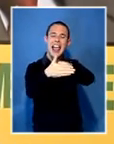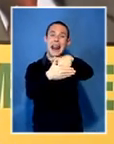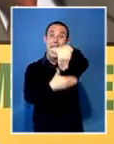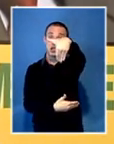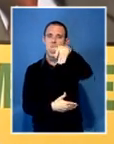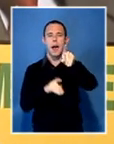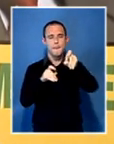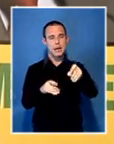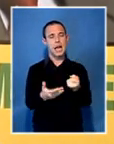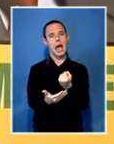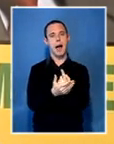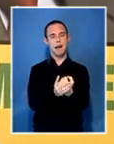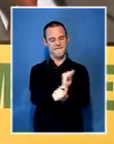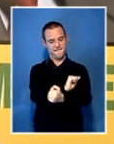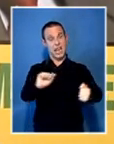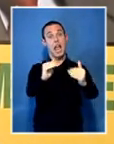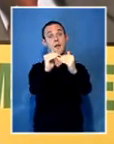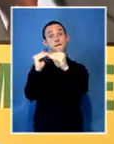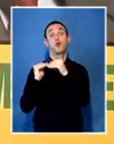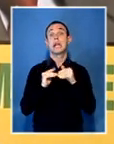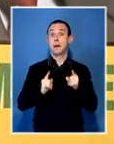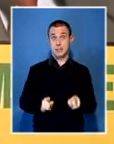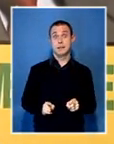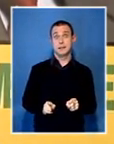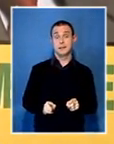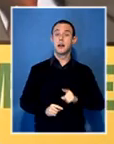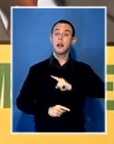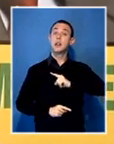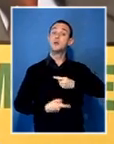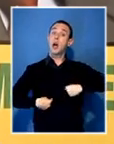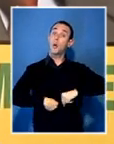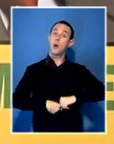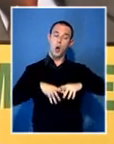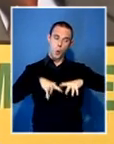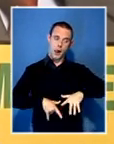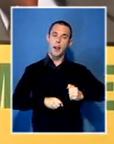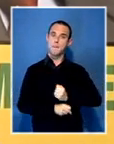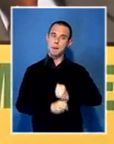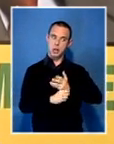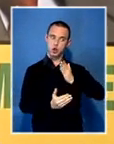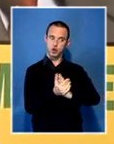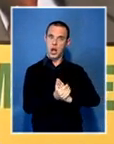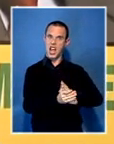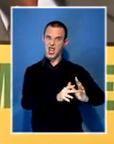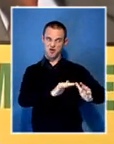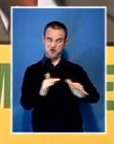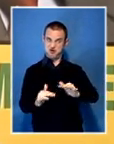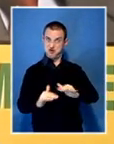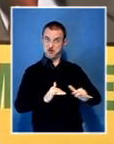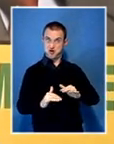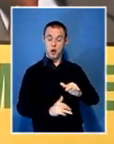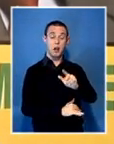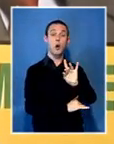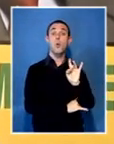the ANC, we will work with all parties to ensure stability in KwaMashu Hostel. We condemn the